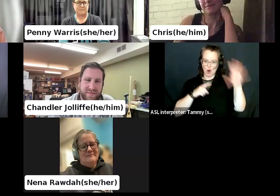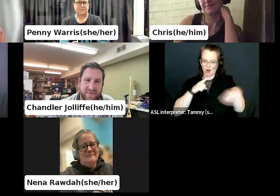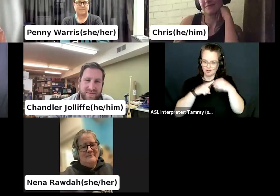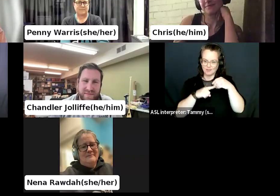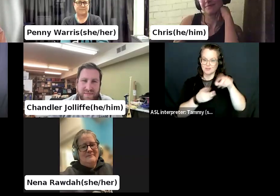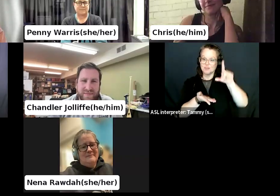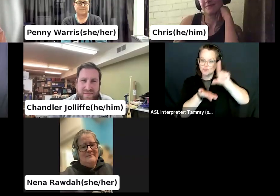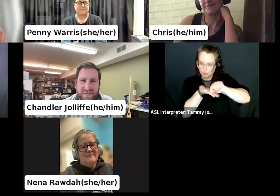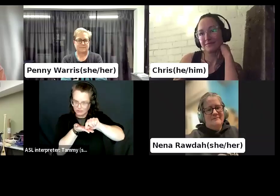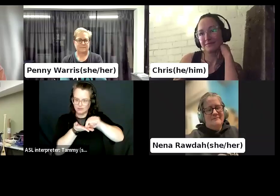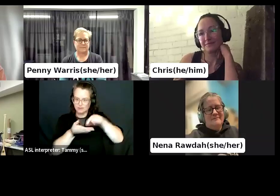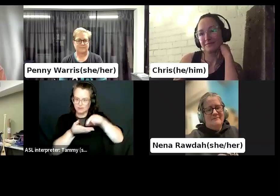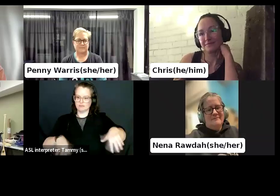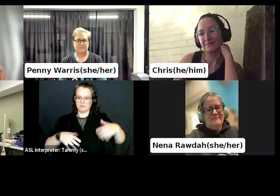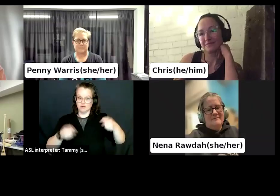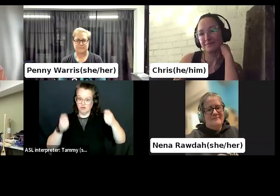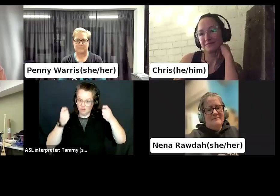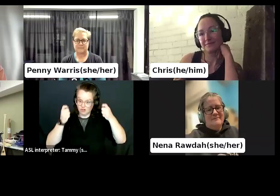Um,